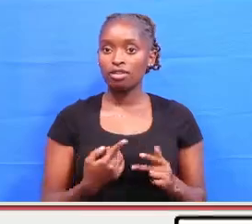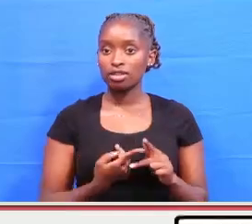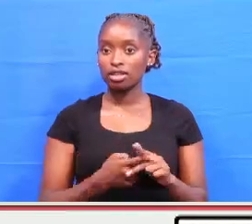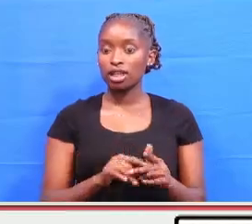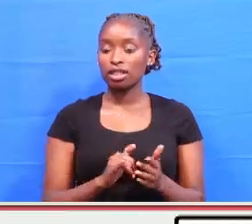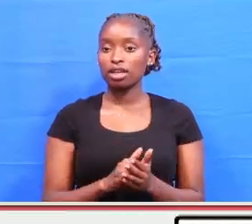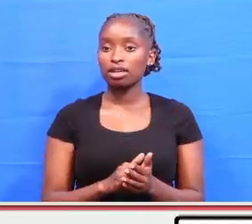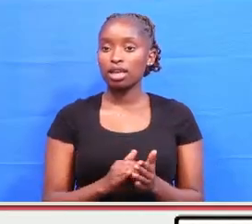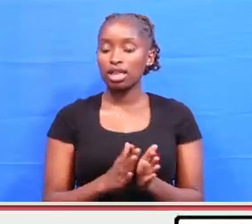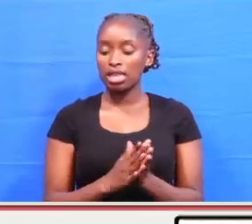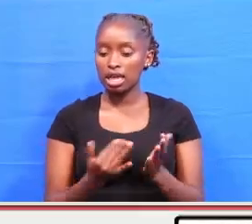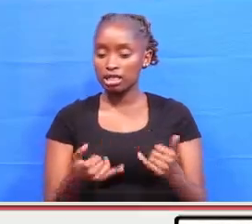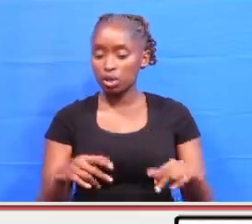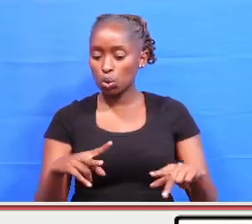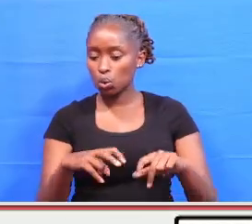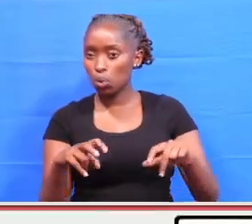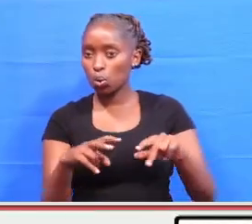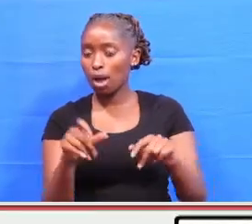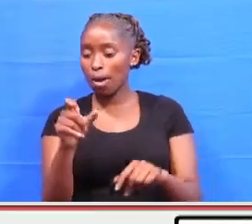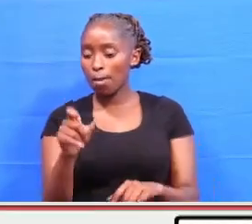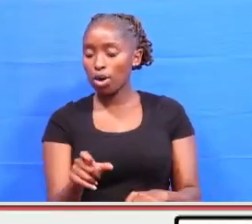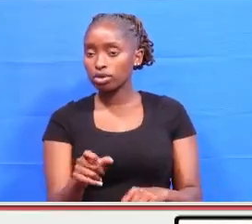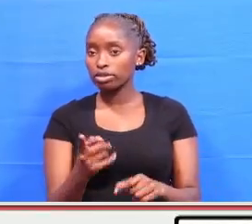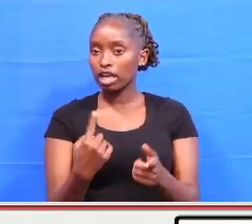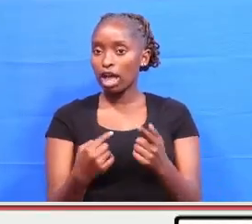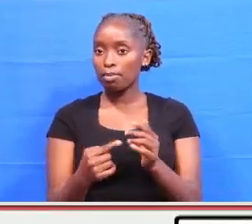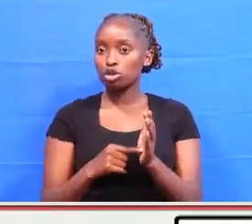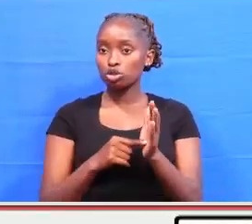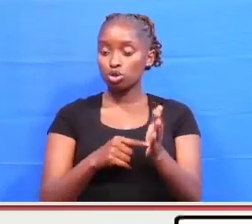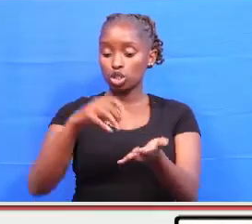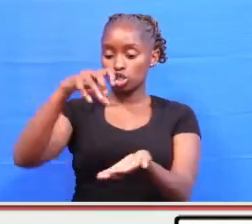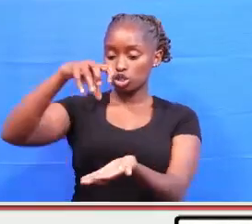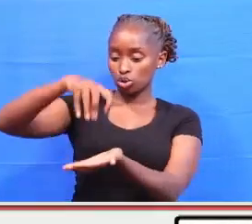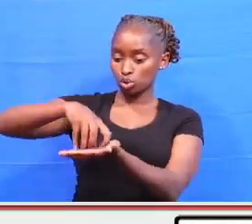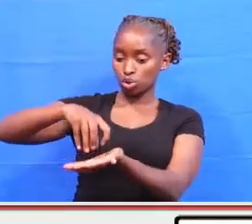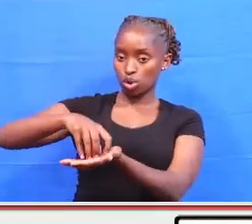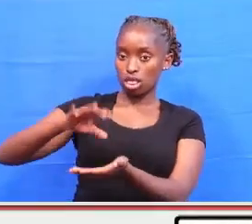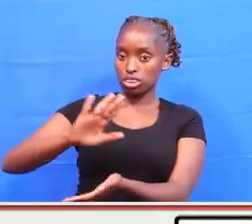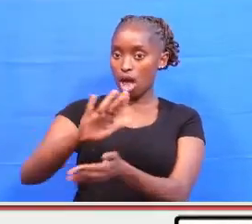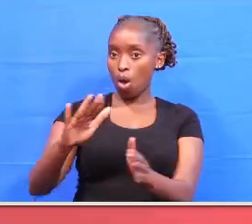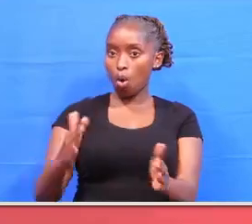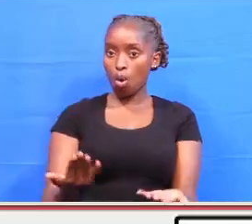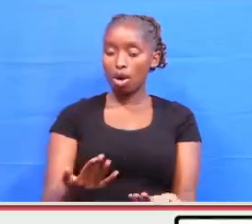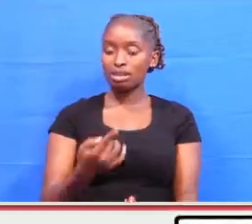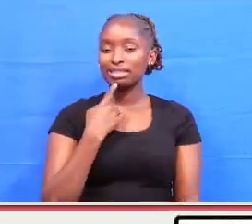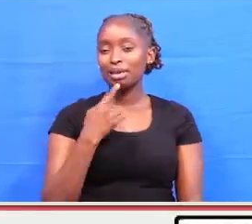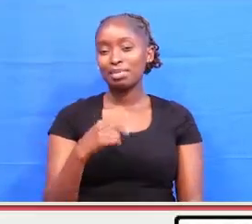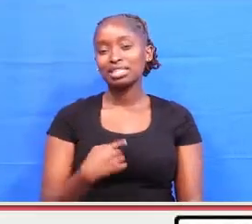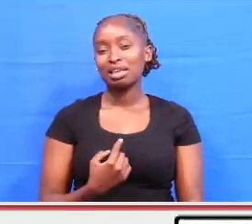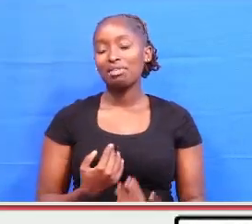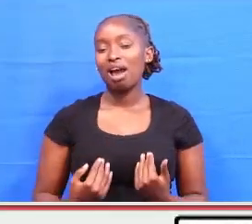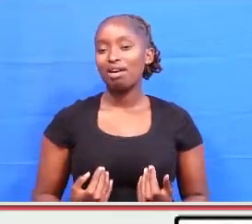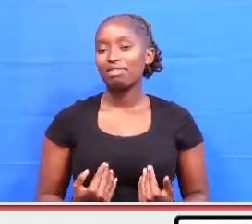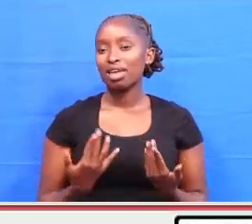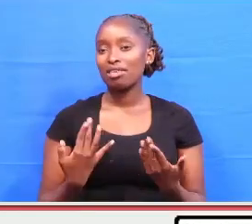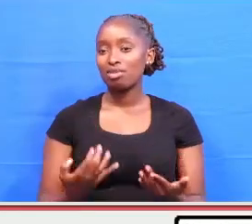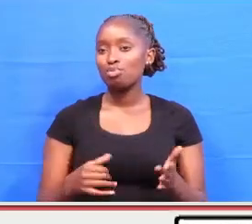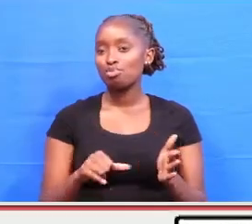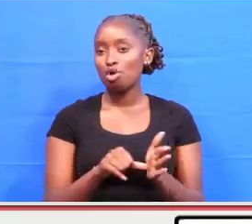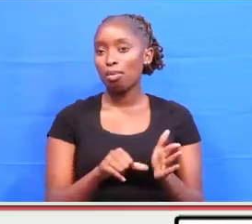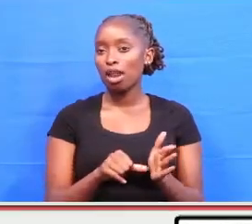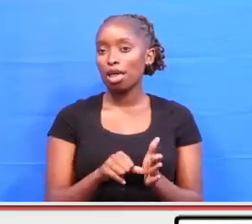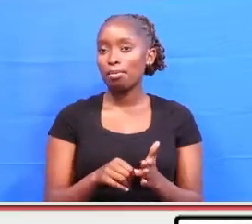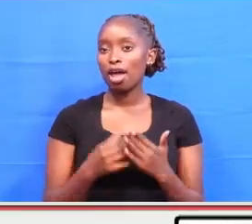were testing the waters. Mm-hmm. Somebody came and showed us their situation. Mm-hmm. They said, I'm in trouble. I have